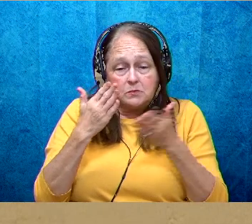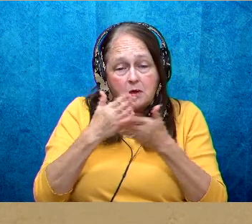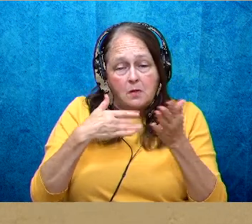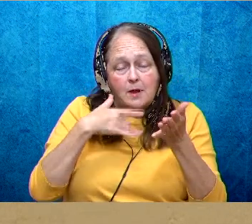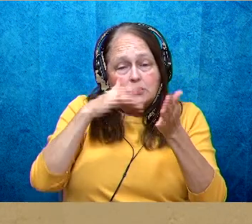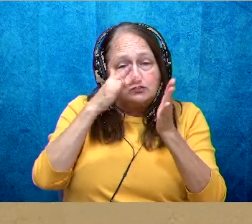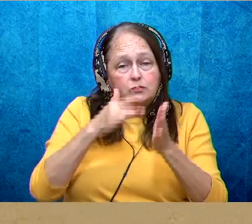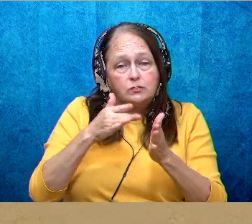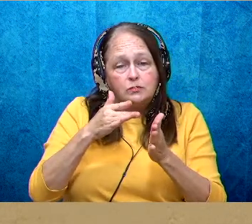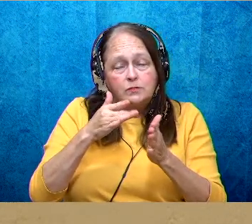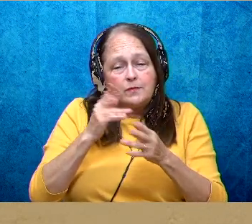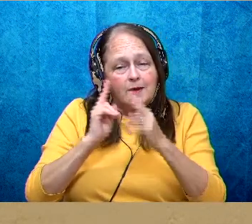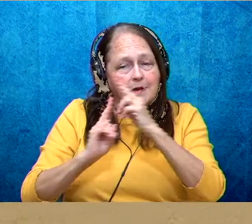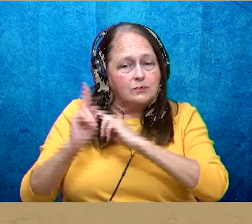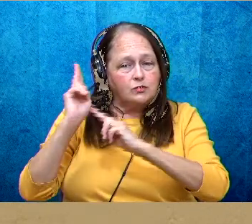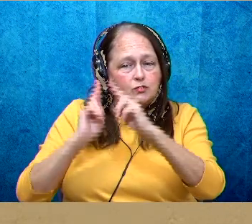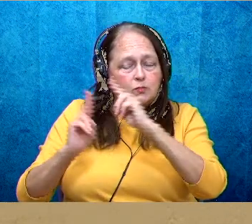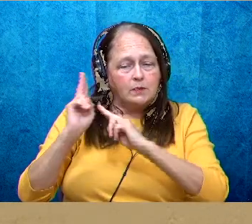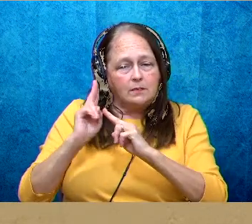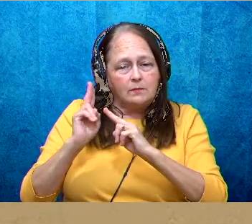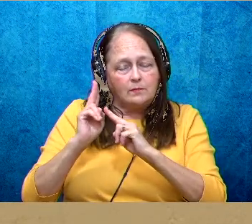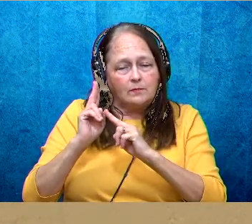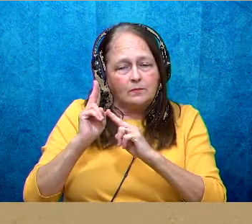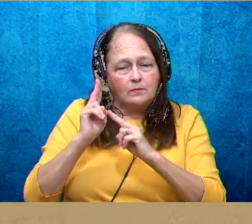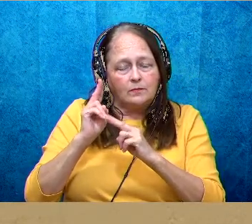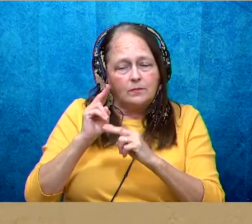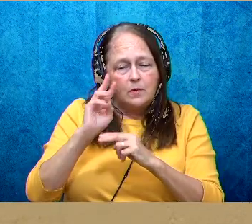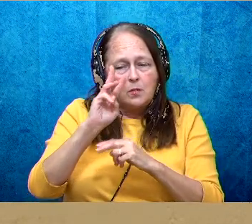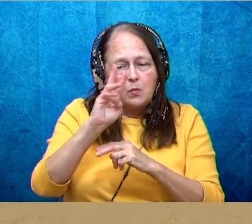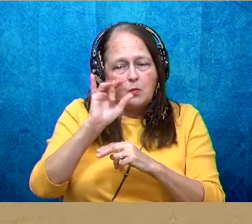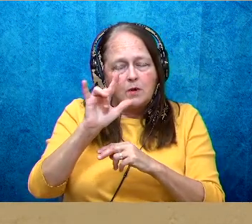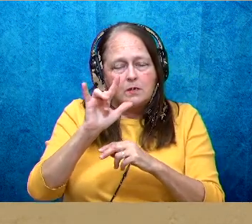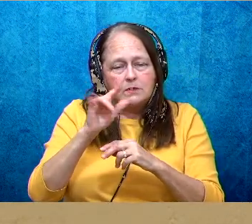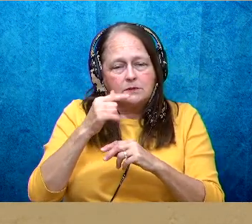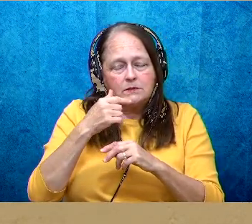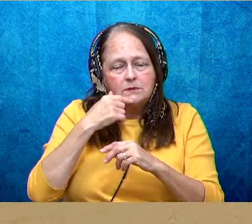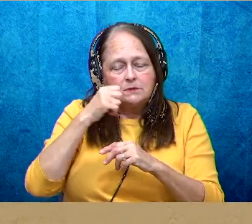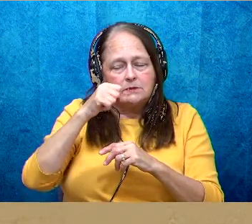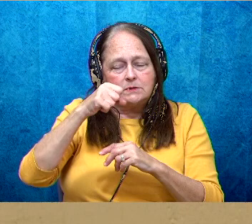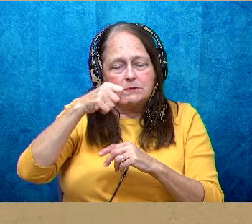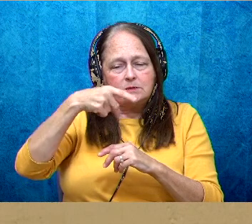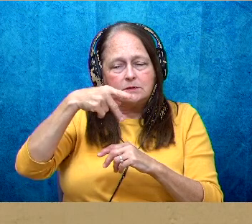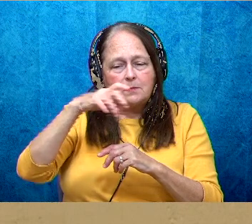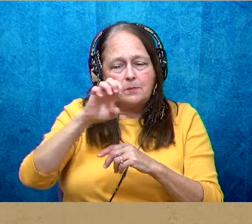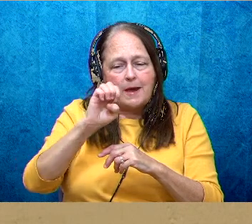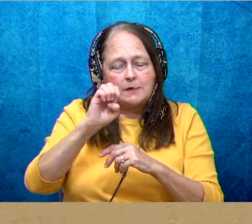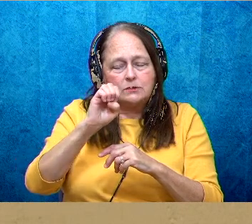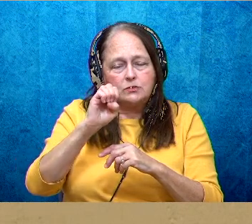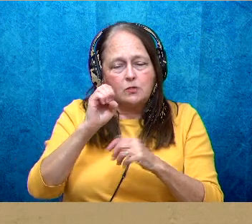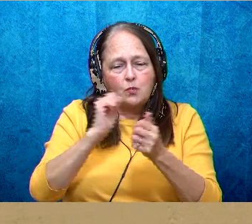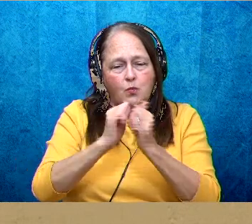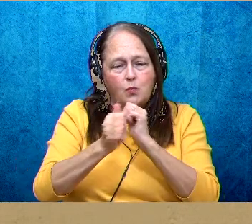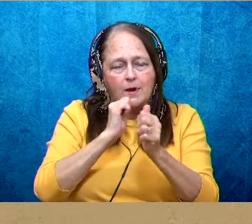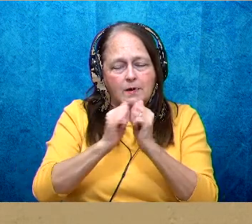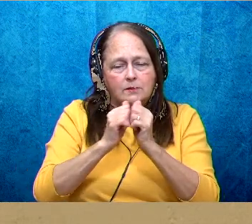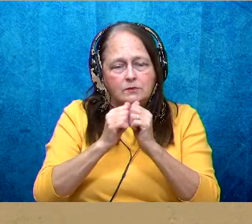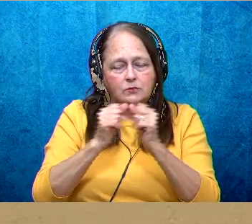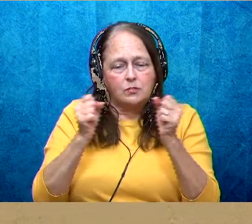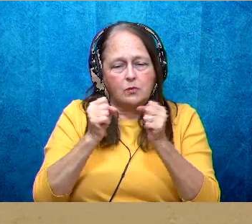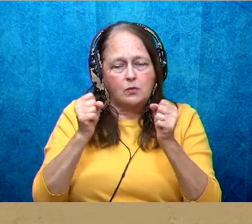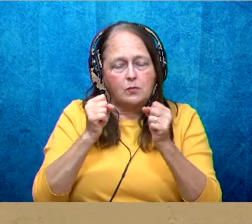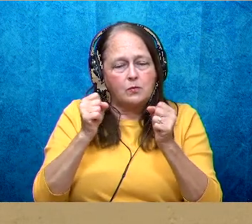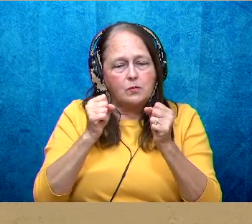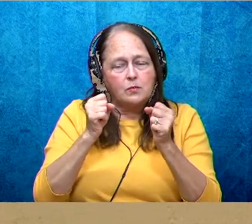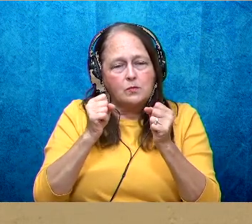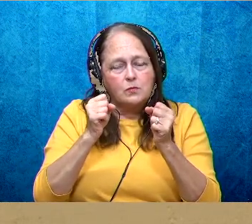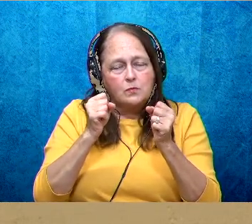were thinking more of the history of this region. Will said the space race, the Cold War, the Soviets. Christina and Connor both